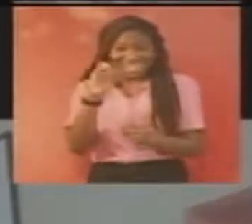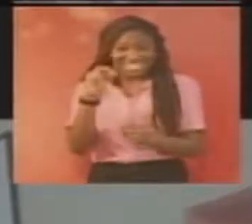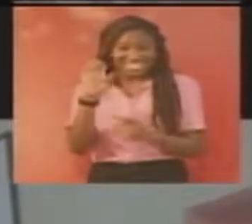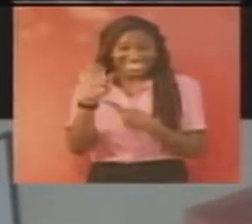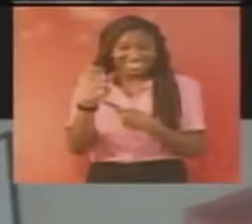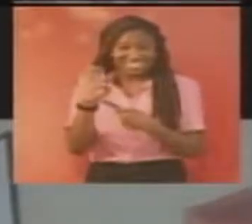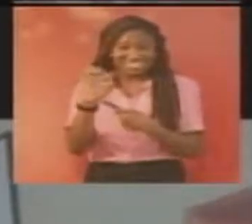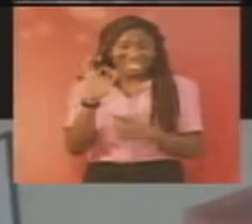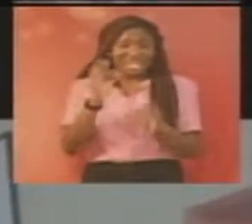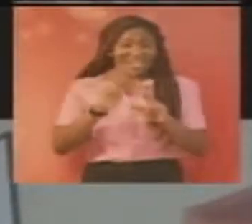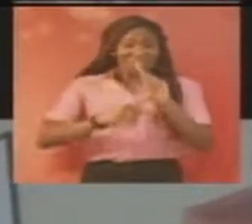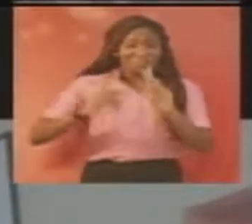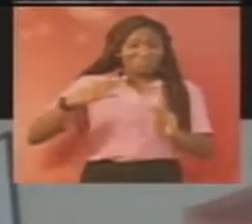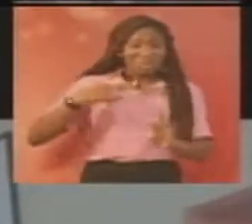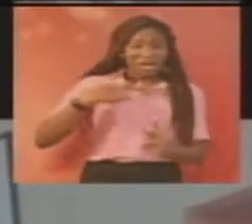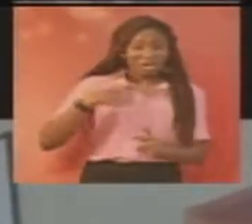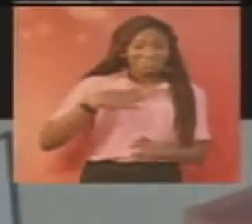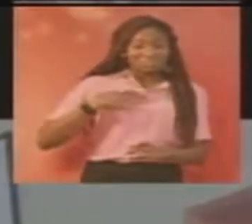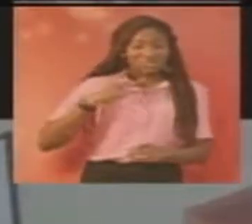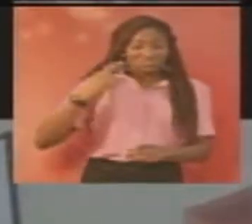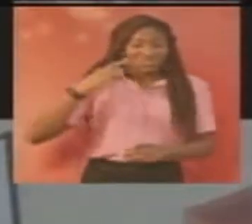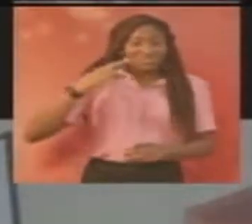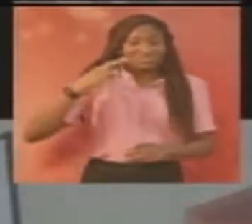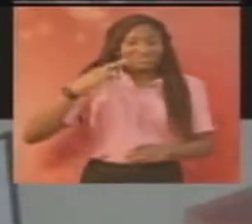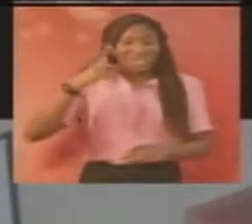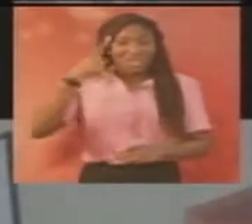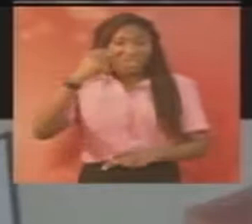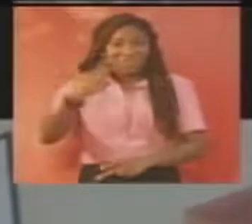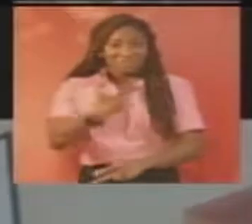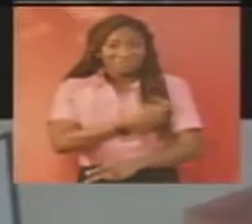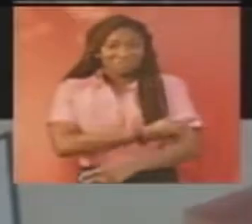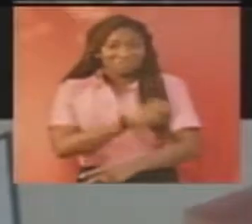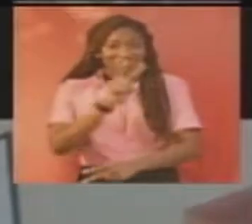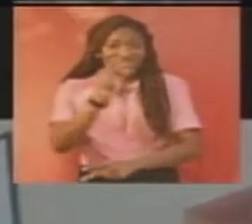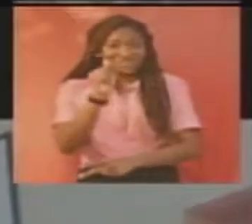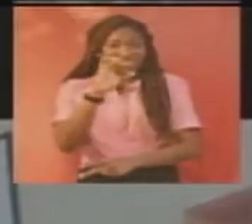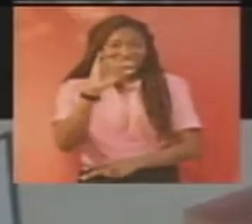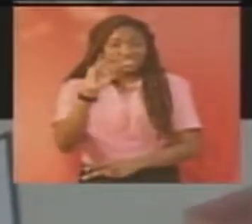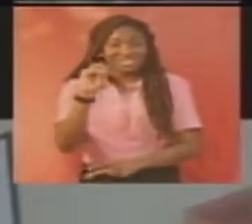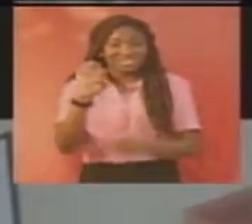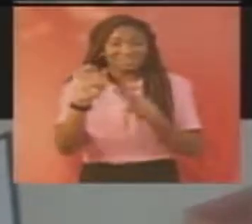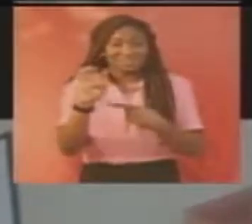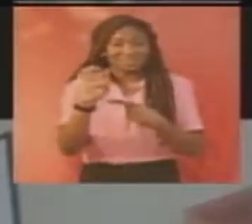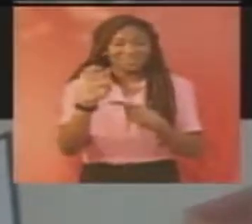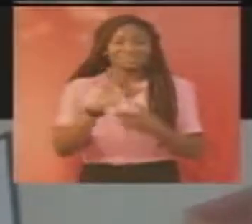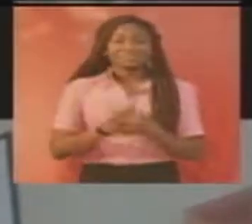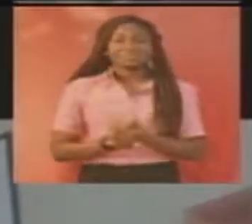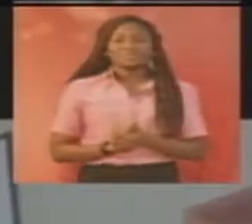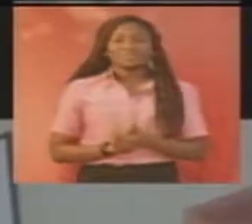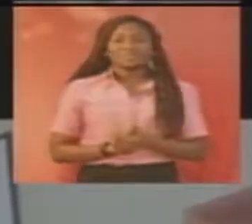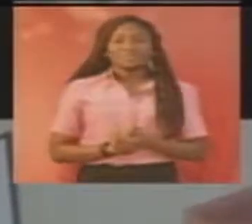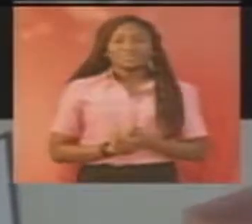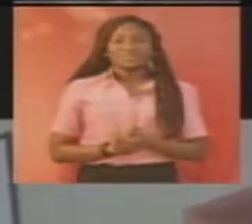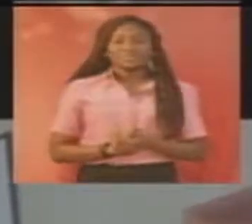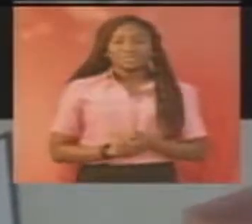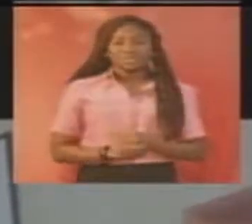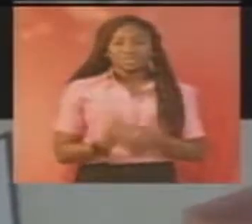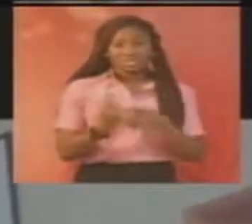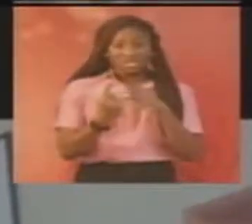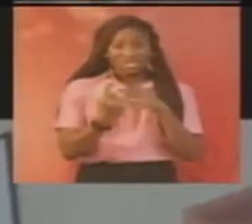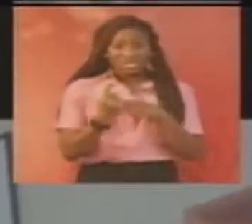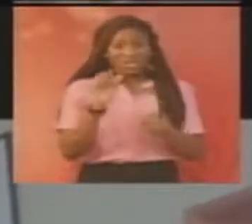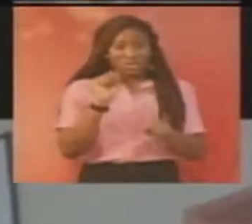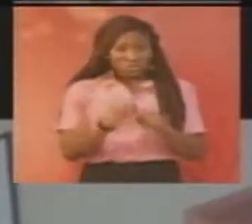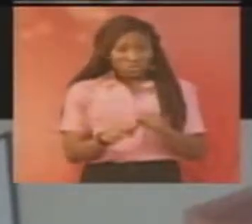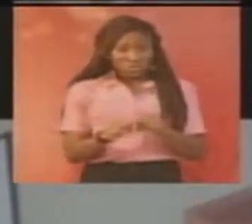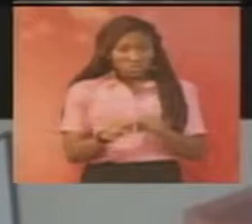them voluntarily, at least the 33% that we will be vaccinating in the country, how will they be getting it voluntarily, first